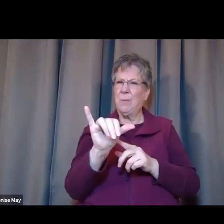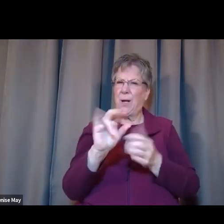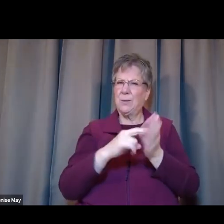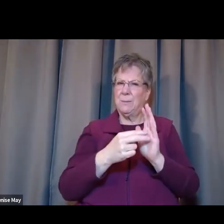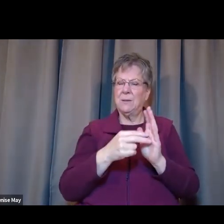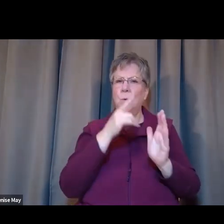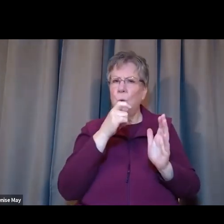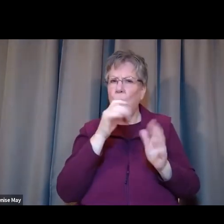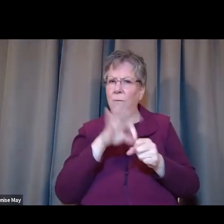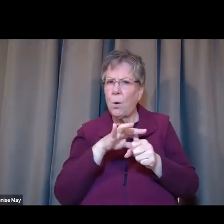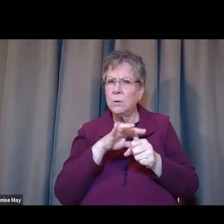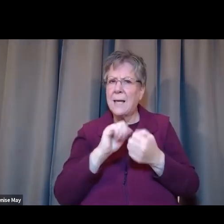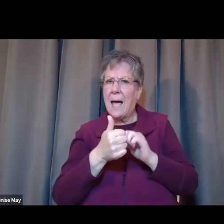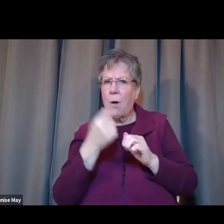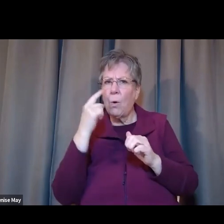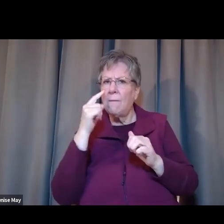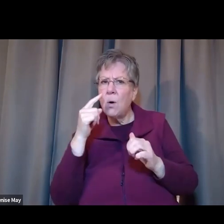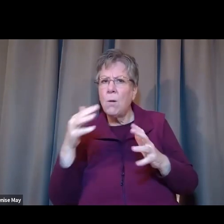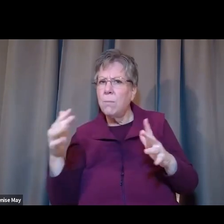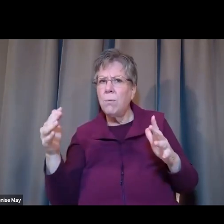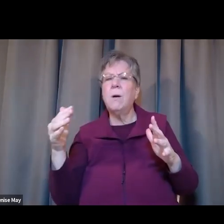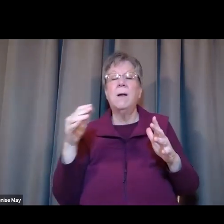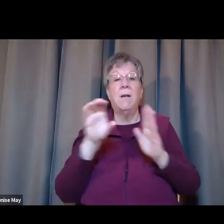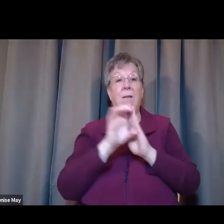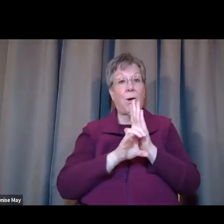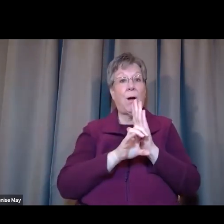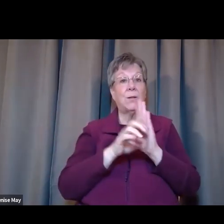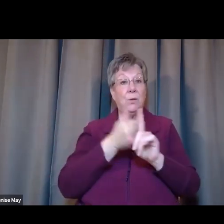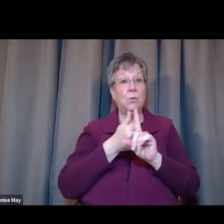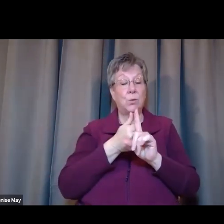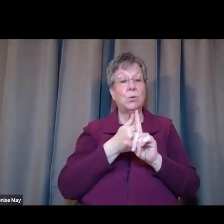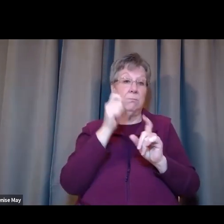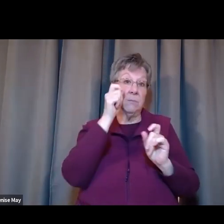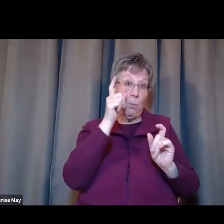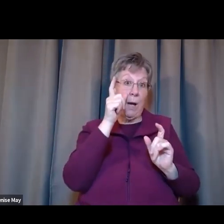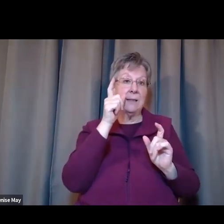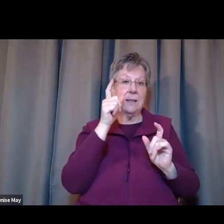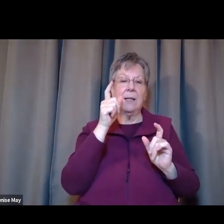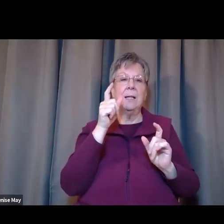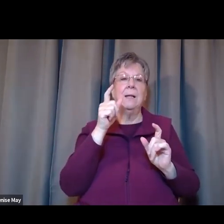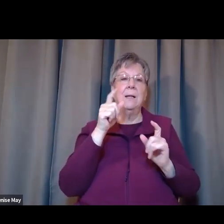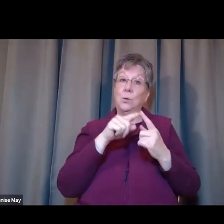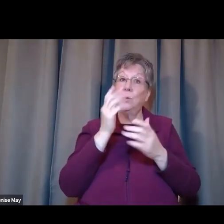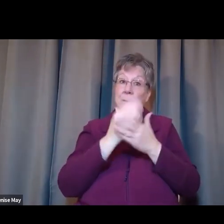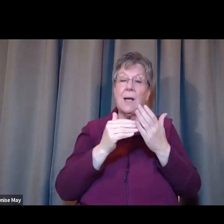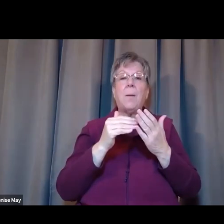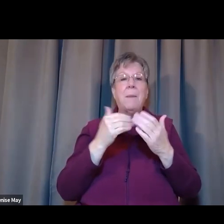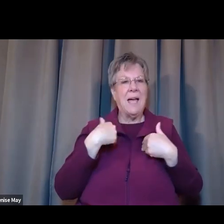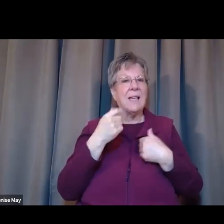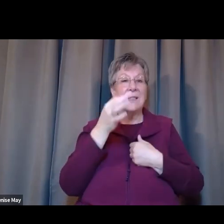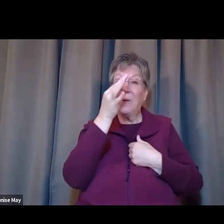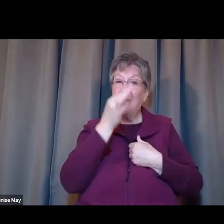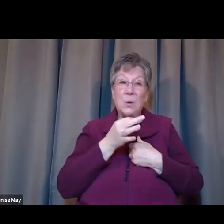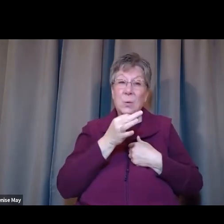votes? How? And what for? The Constitution, surprisingly, perhaps to some, contains few specifics on